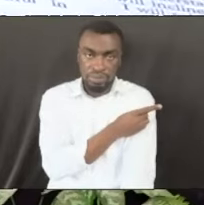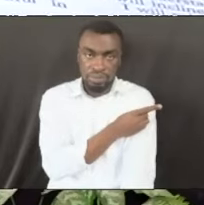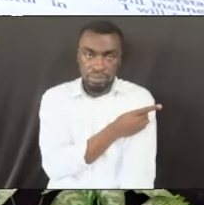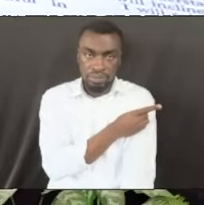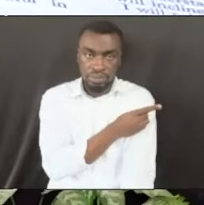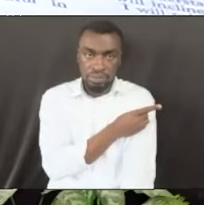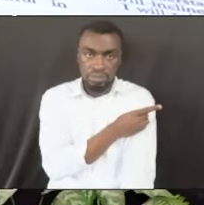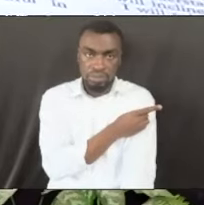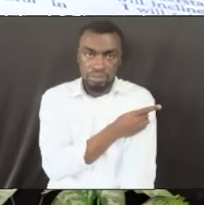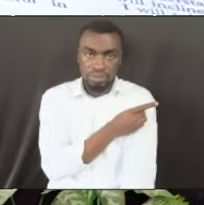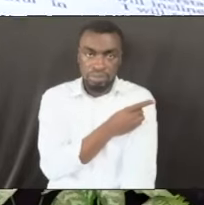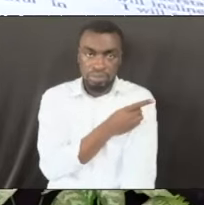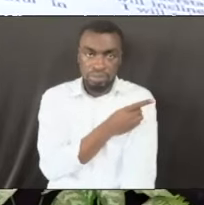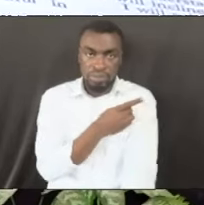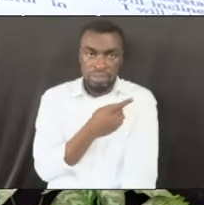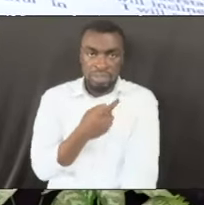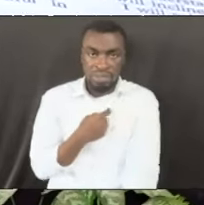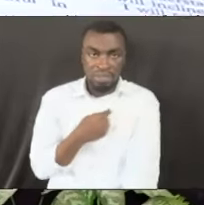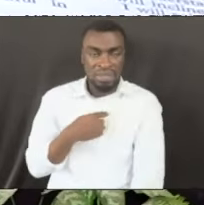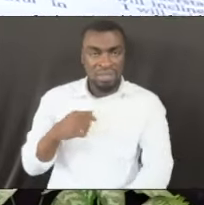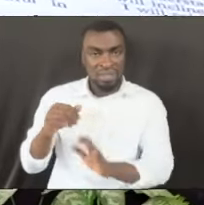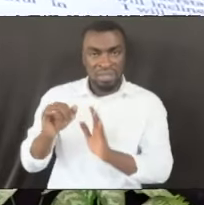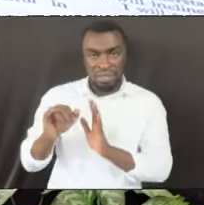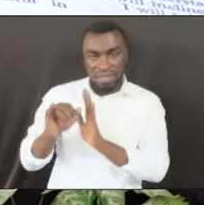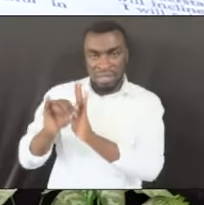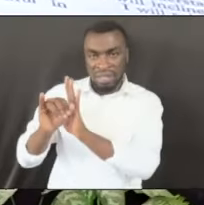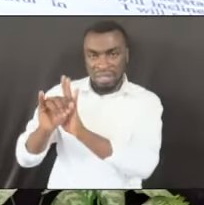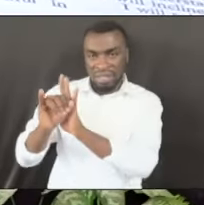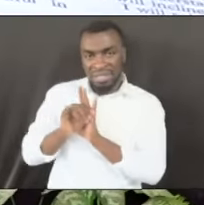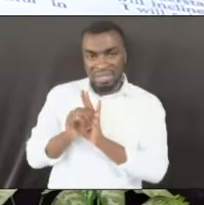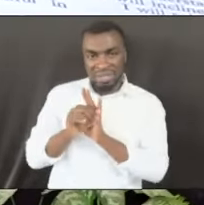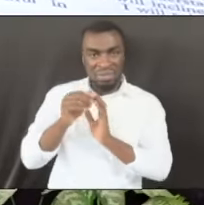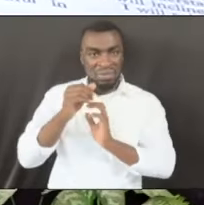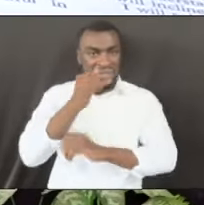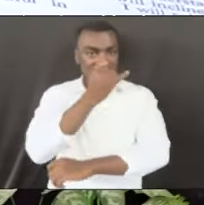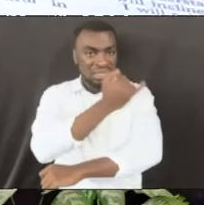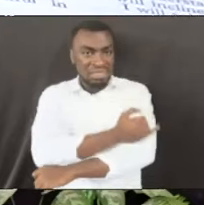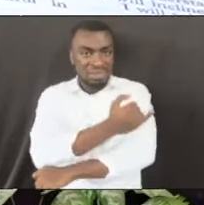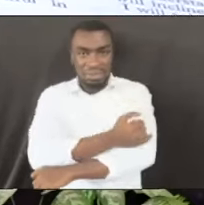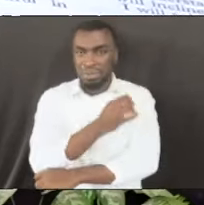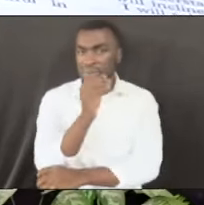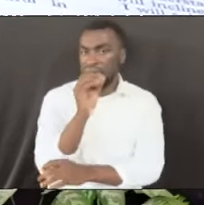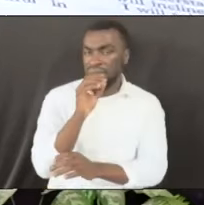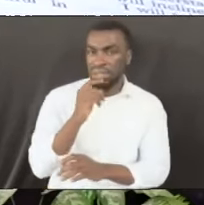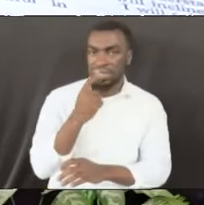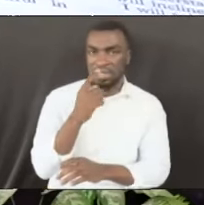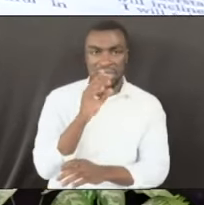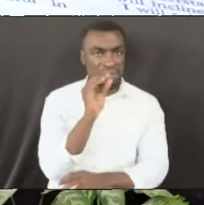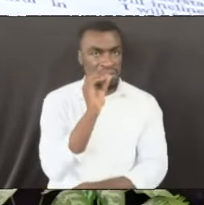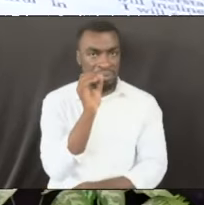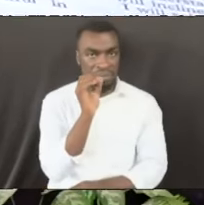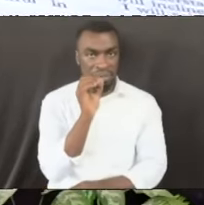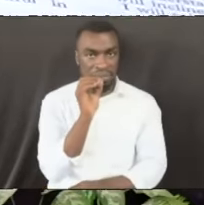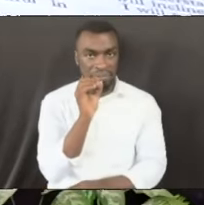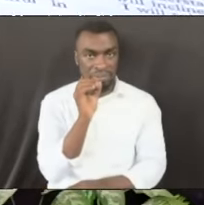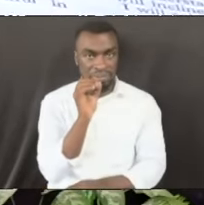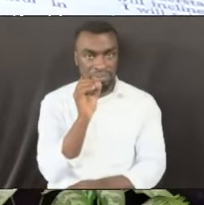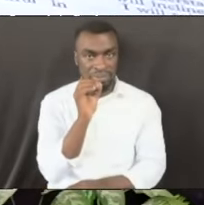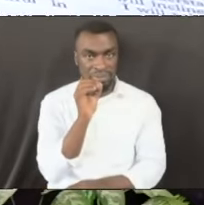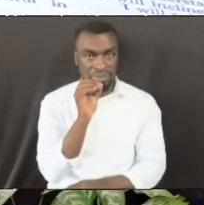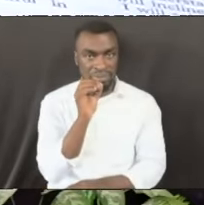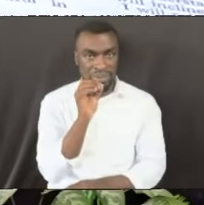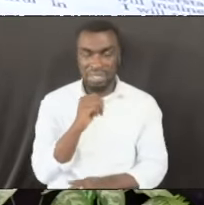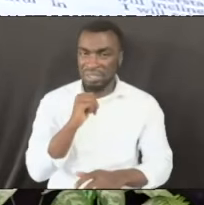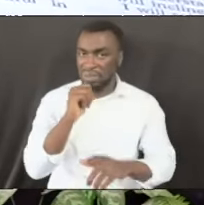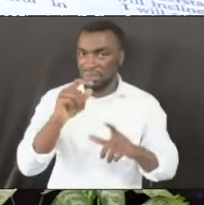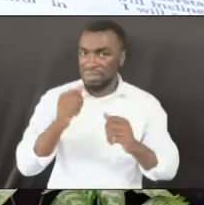I have withheld the identity of the institution, but I lost my faith there. And I went very far. I'll not tell you